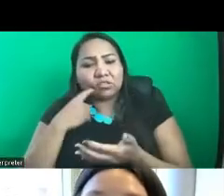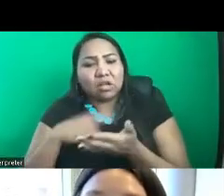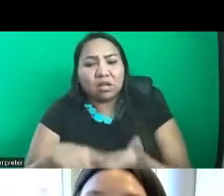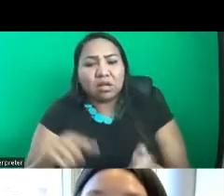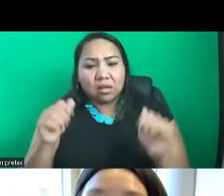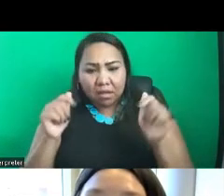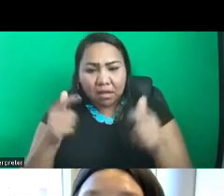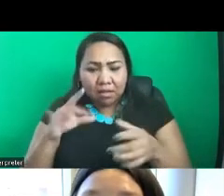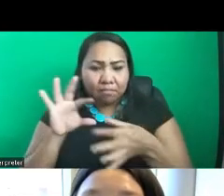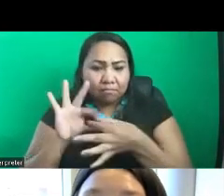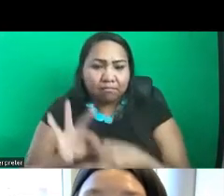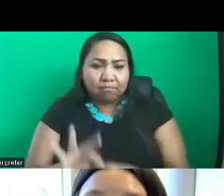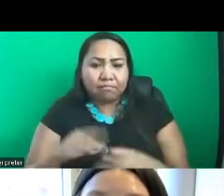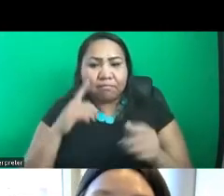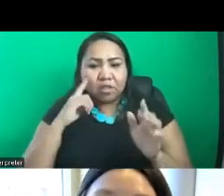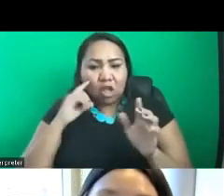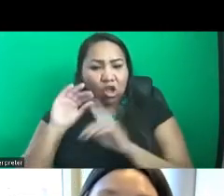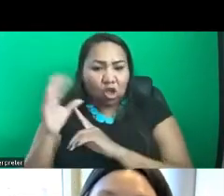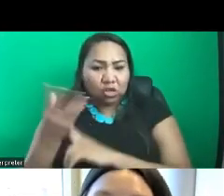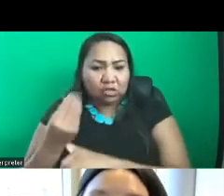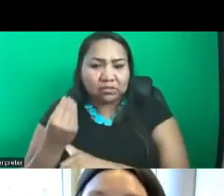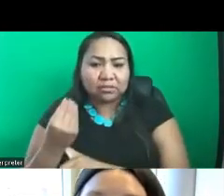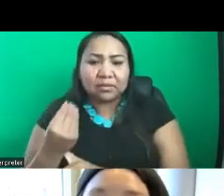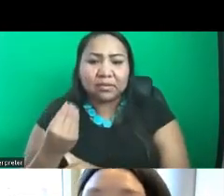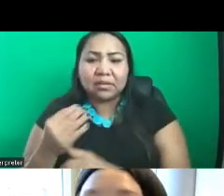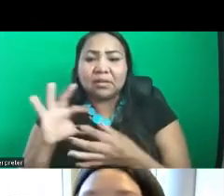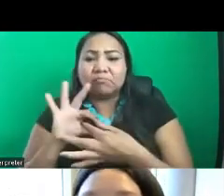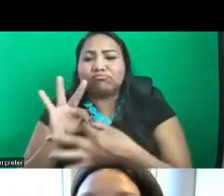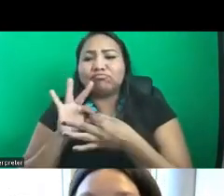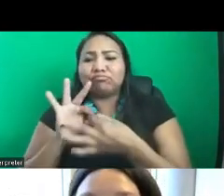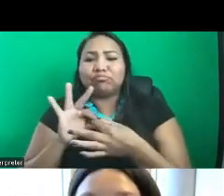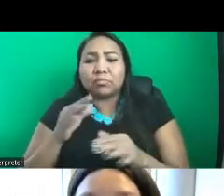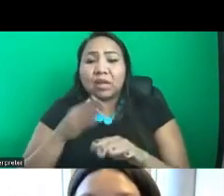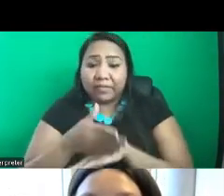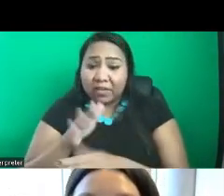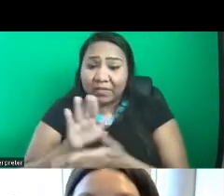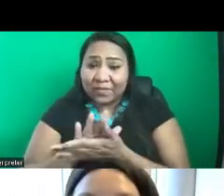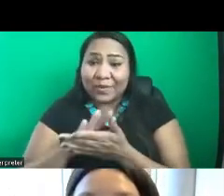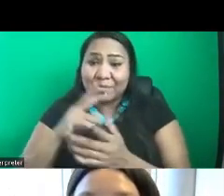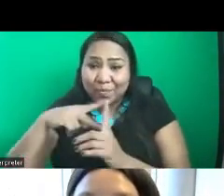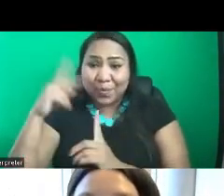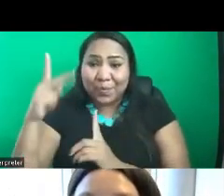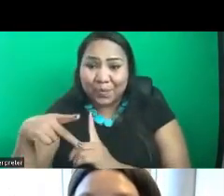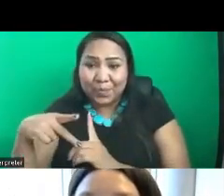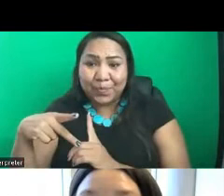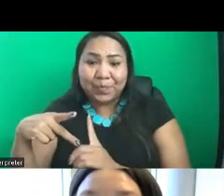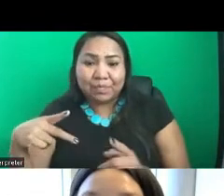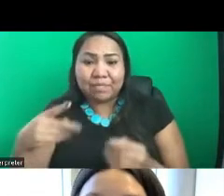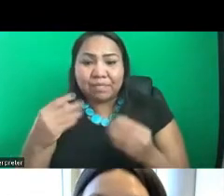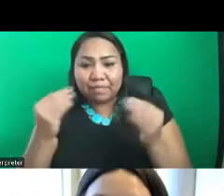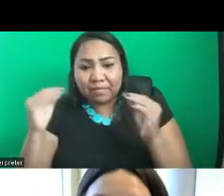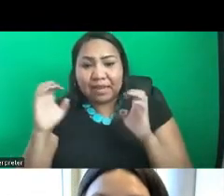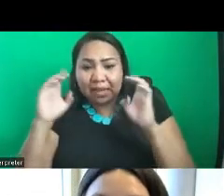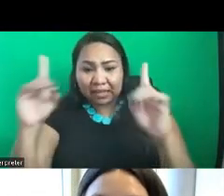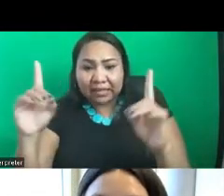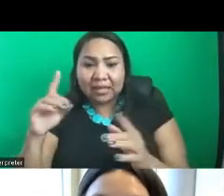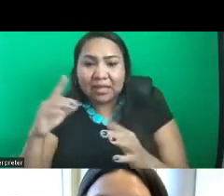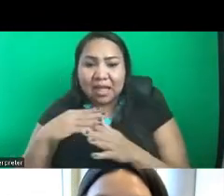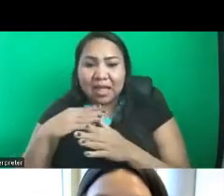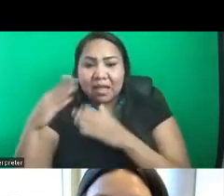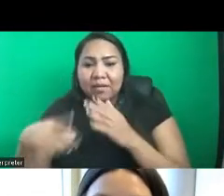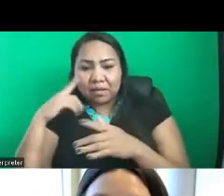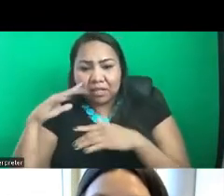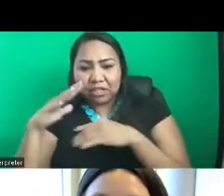culturally grounded after-school programs and positive health and educational outcomes for Indigenous youth.